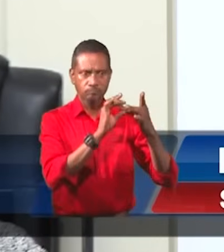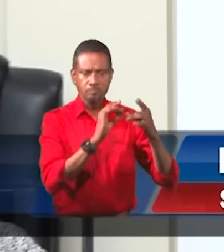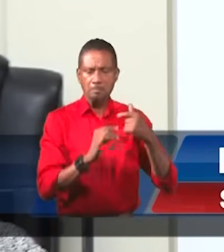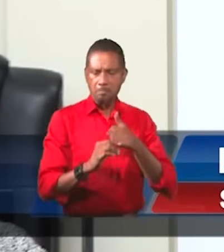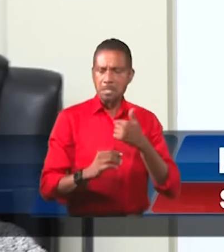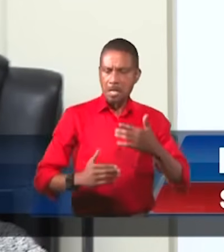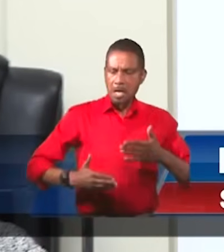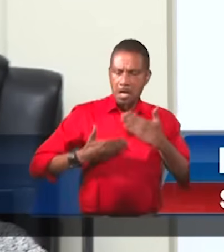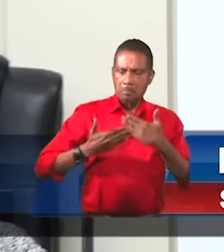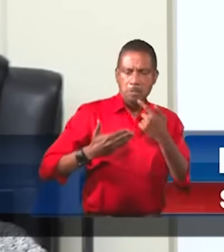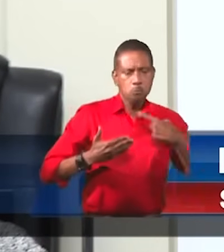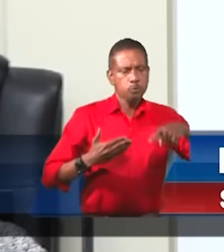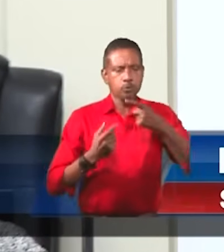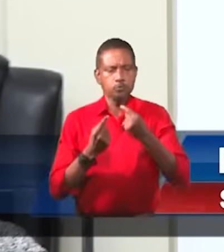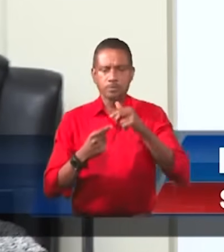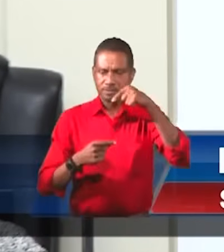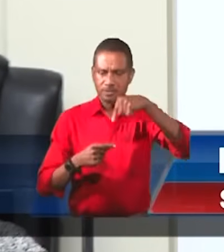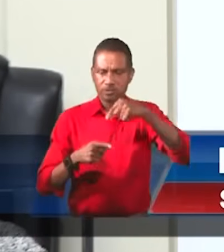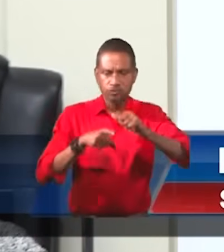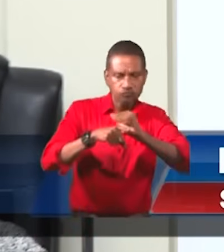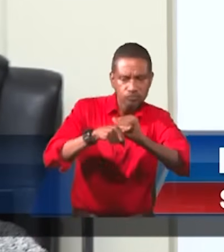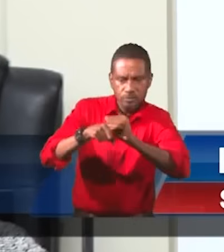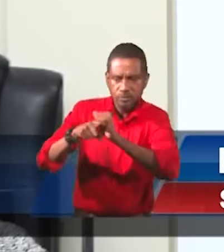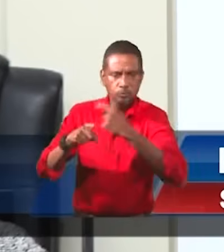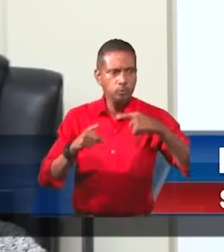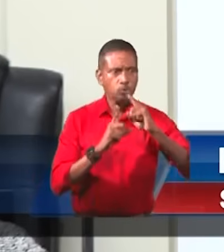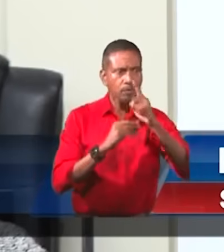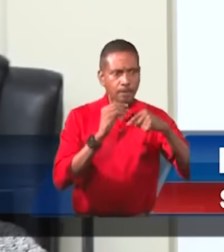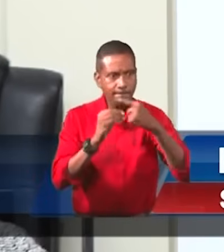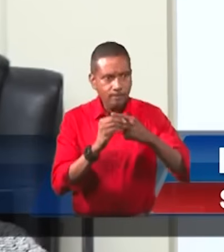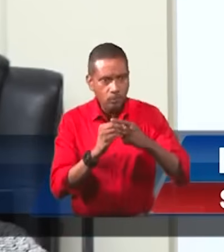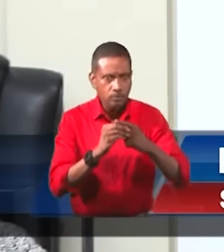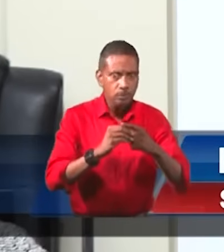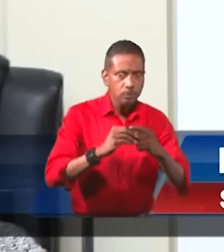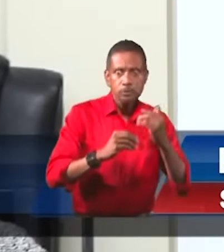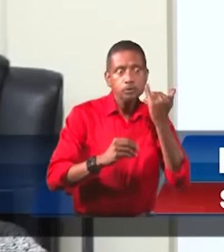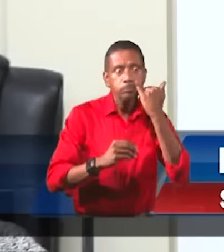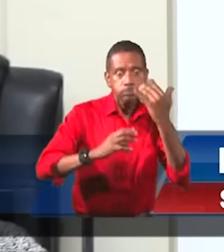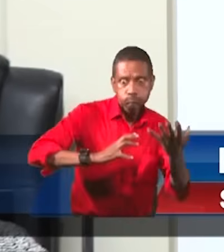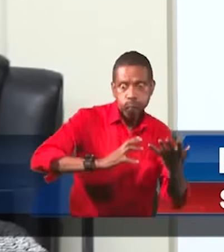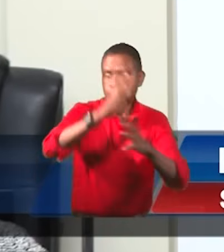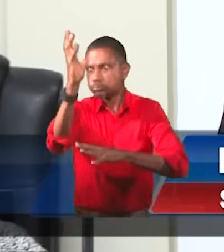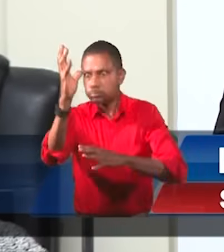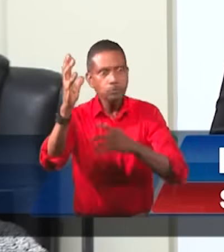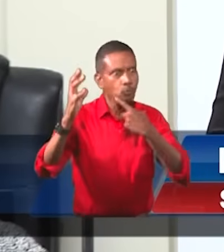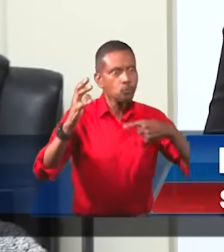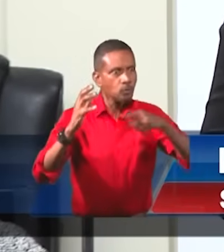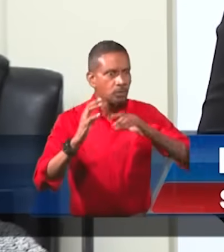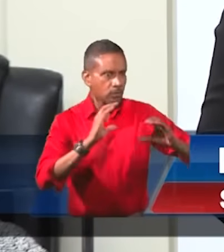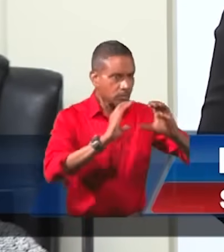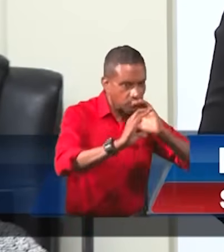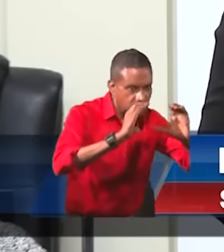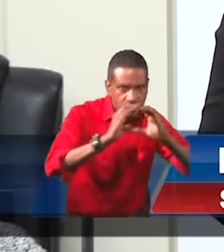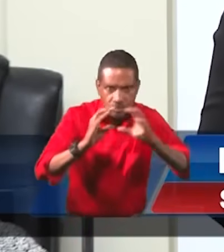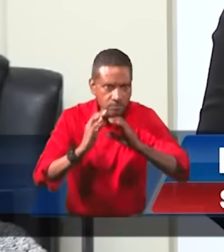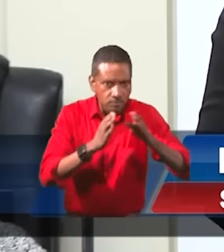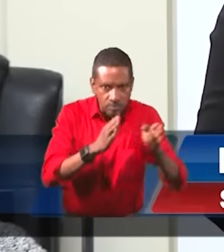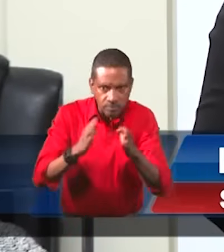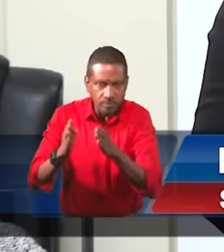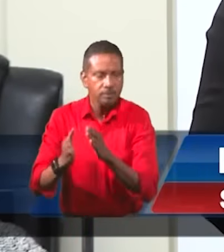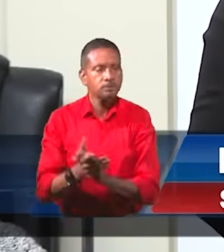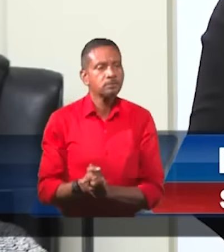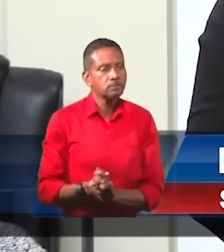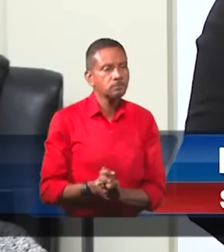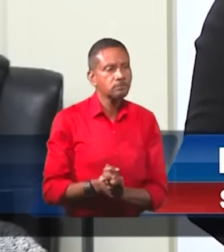actually doing this training. I'm happy that we're talking about crisis communication. I am also happy that we are